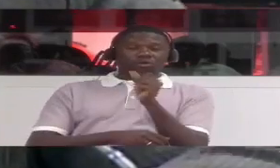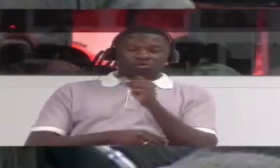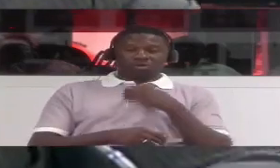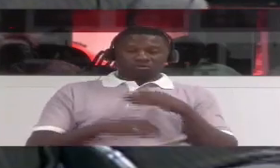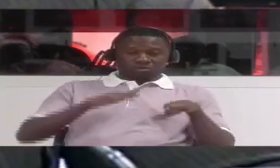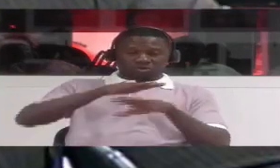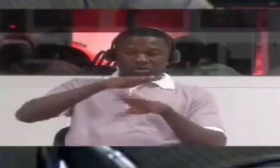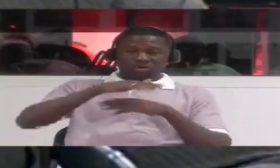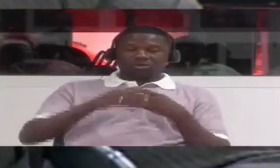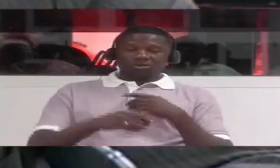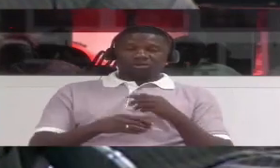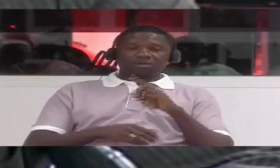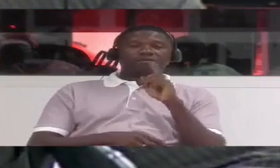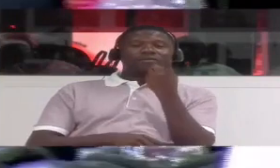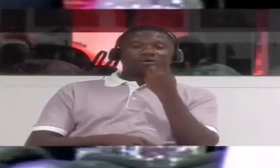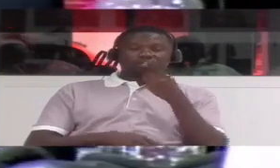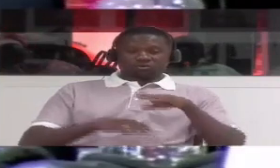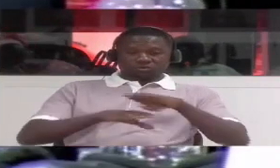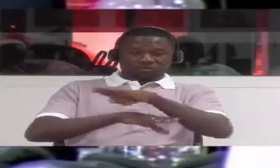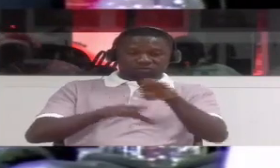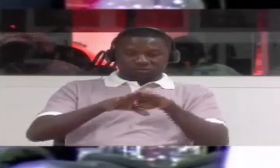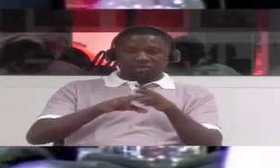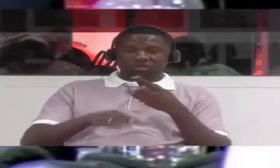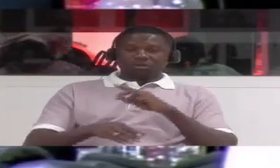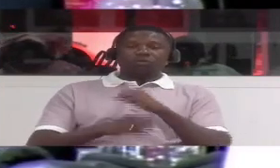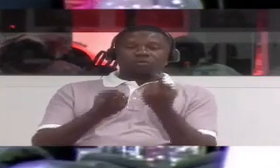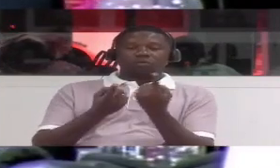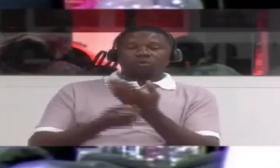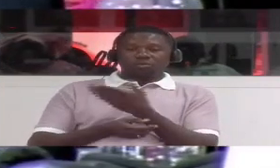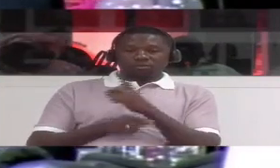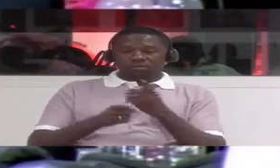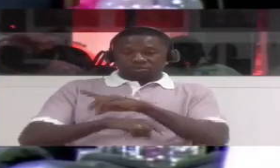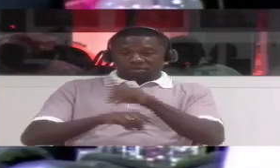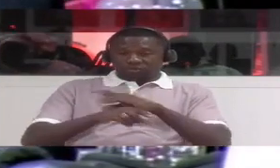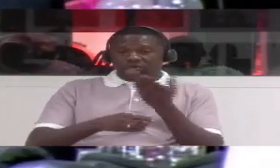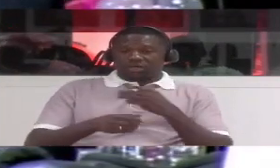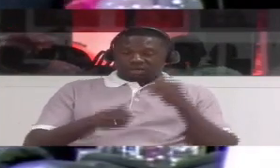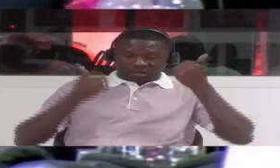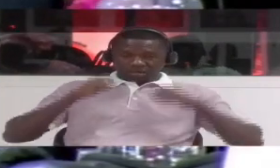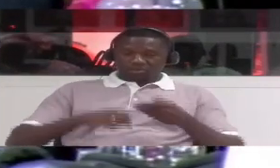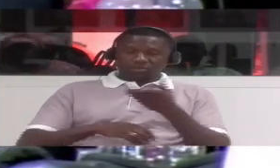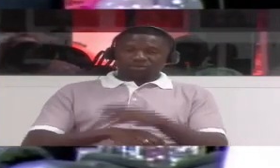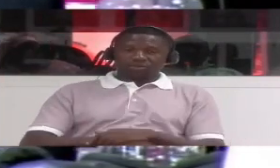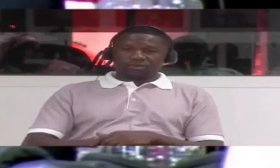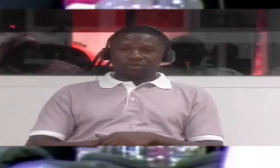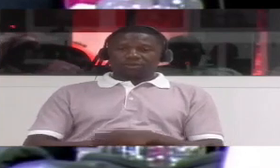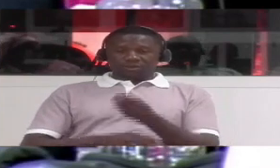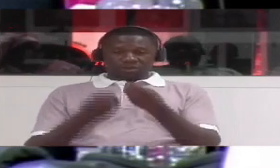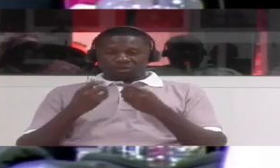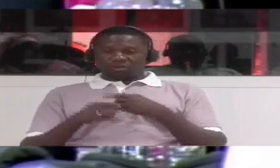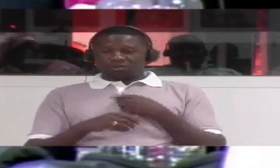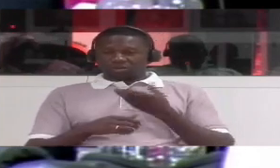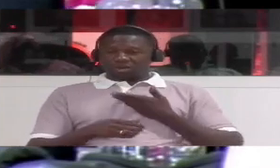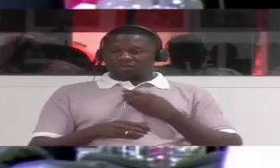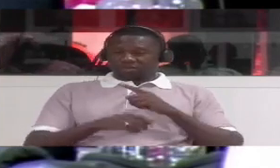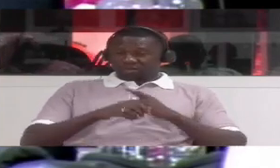where the thing happened. You already told us about the injuries you suffered after the first time you were tortured. Can you tell us